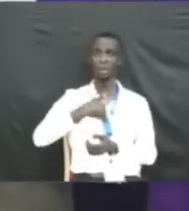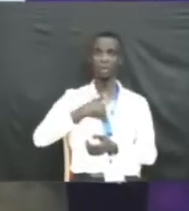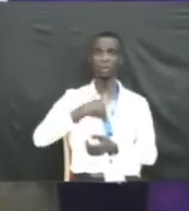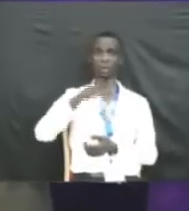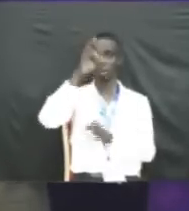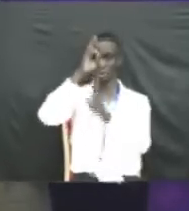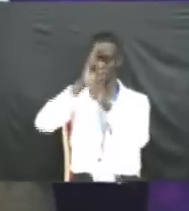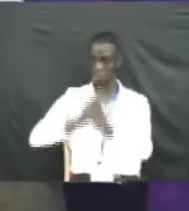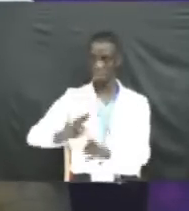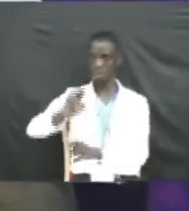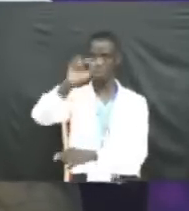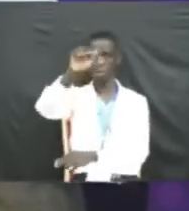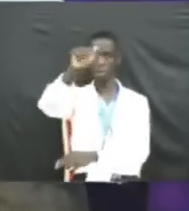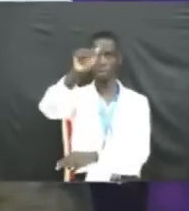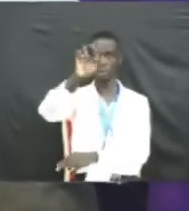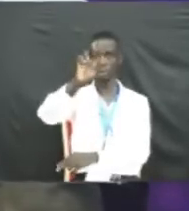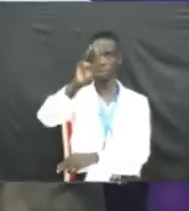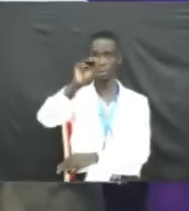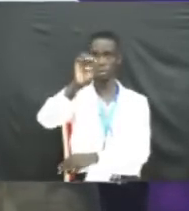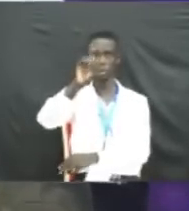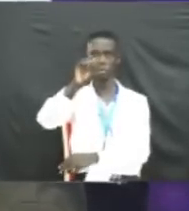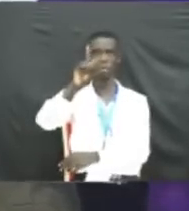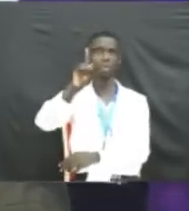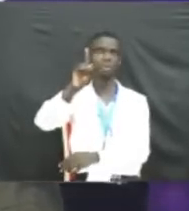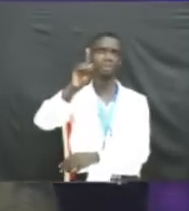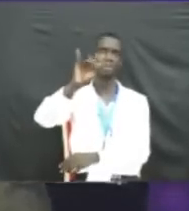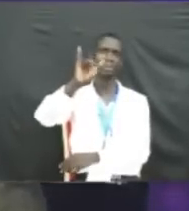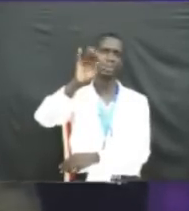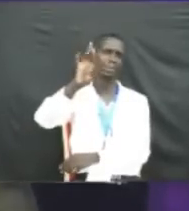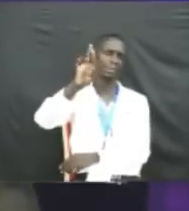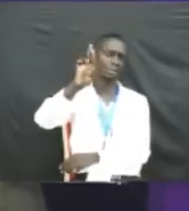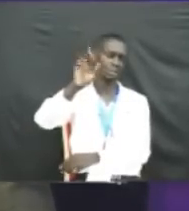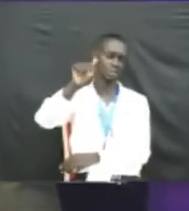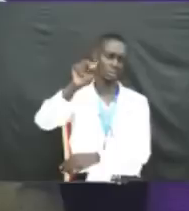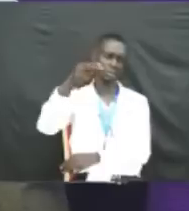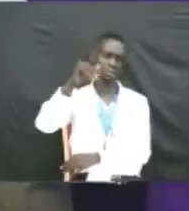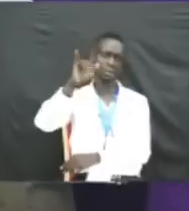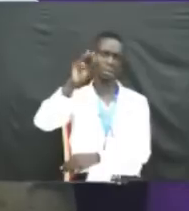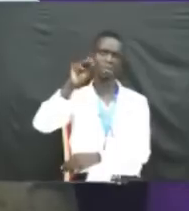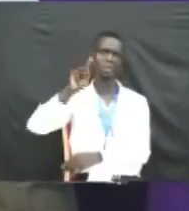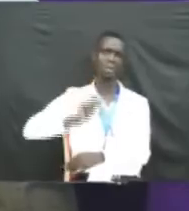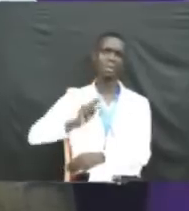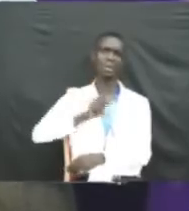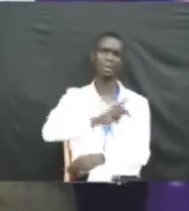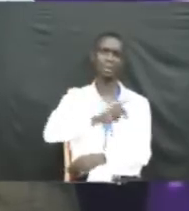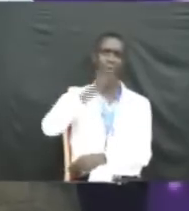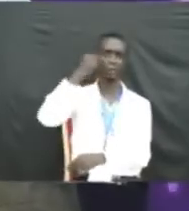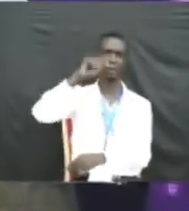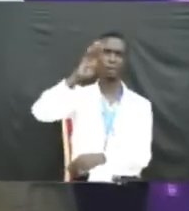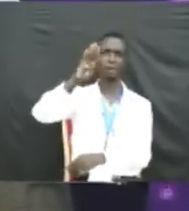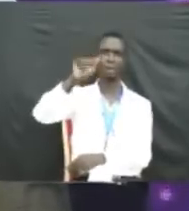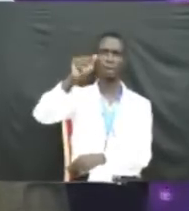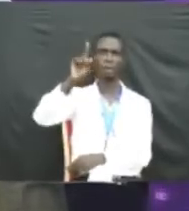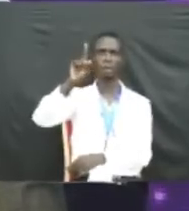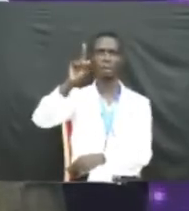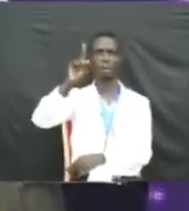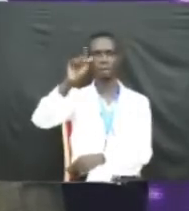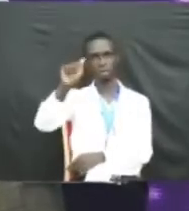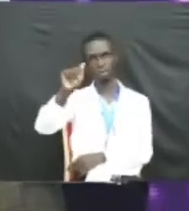honorable Ahmed Ibrahim, Elder Ahmed Ibraim, MP for Banda, Solomon